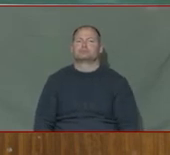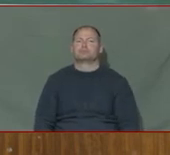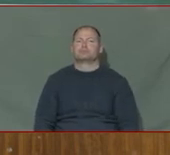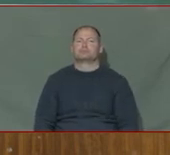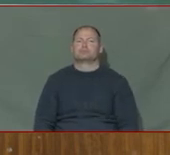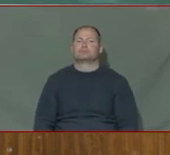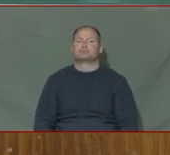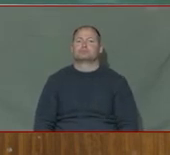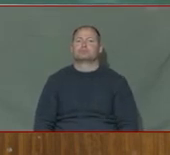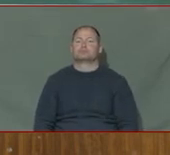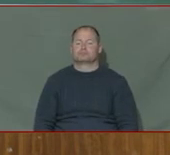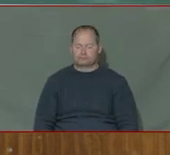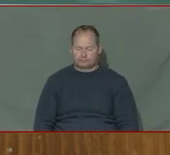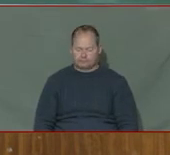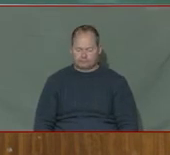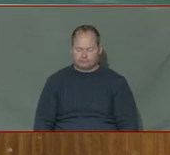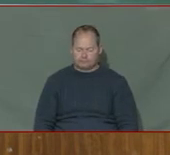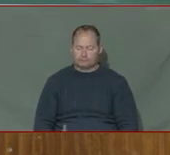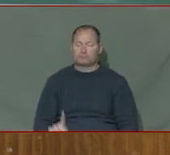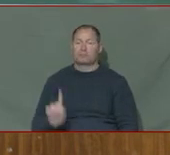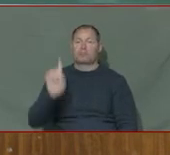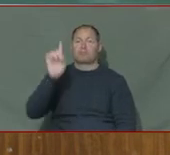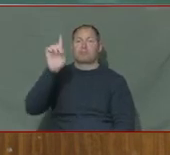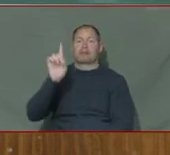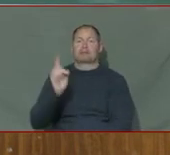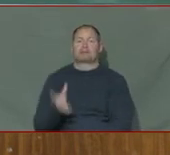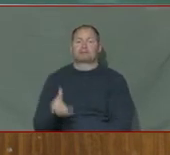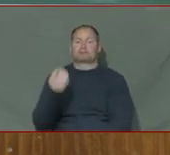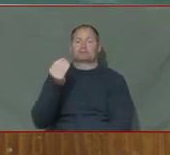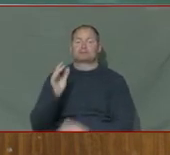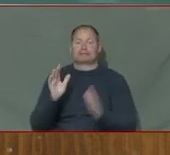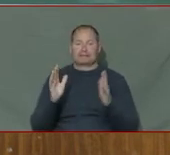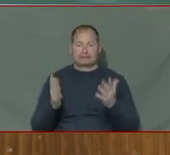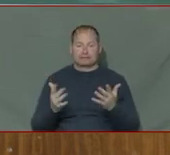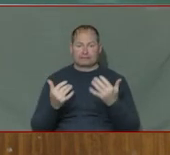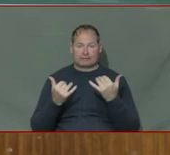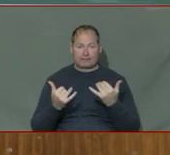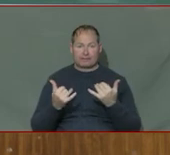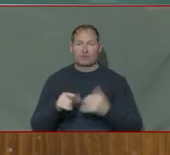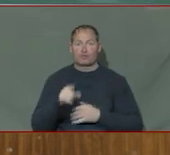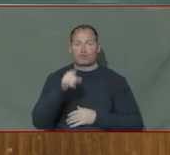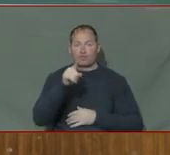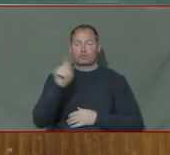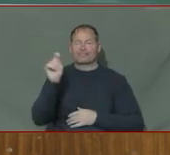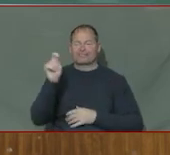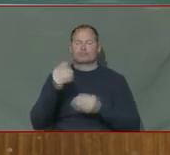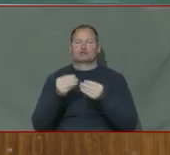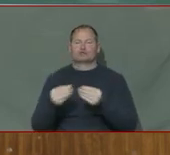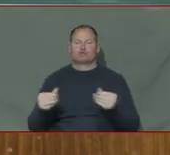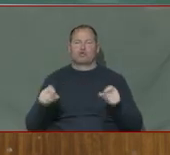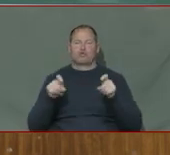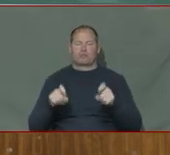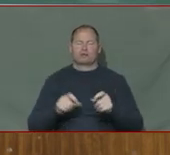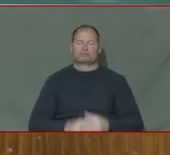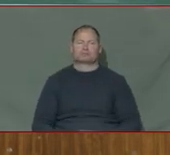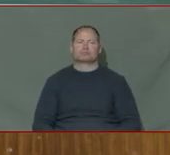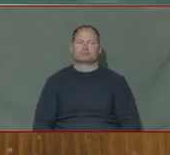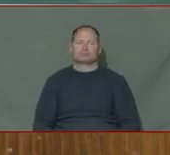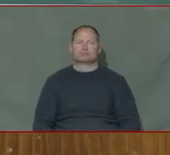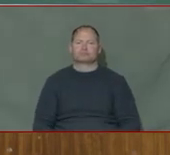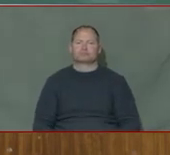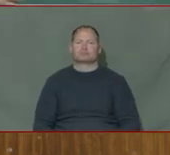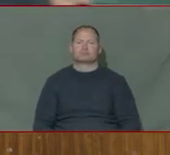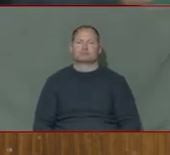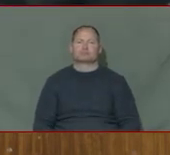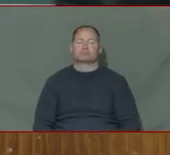height? Differentiate the formula, let it equal to 0, and solve for t. Correct. Okay, I'll